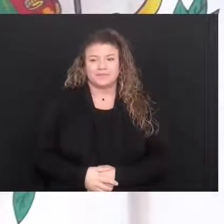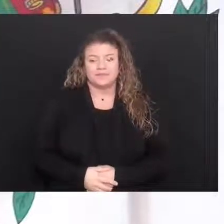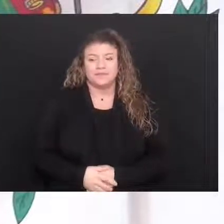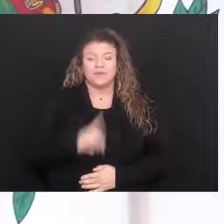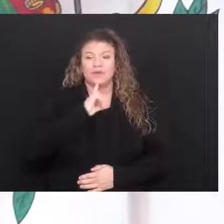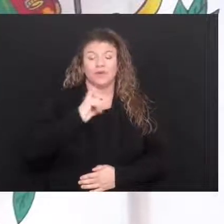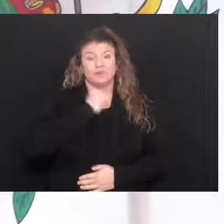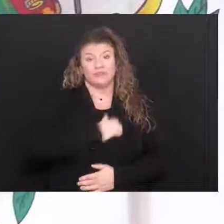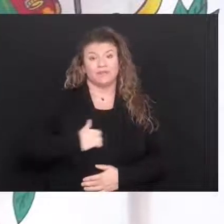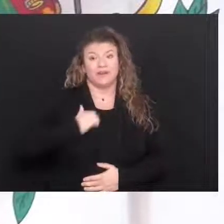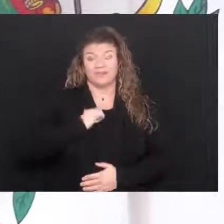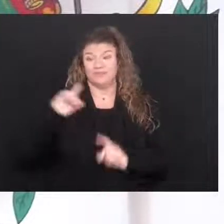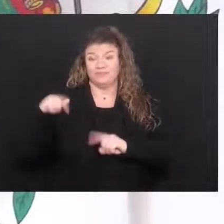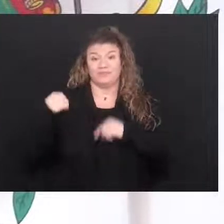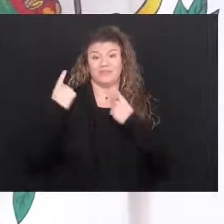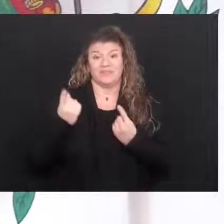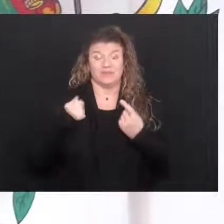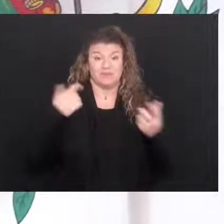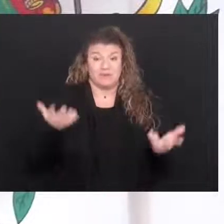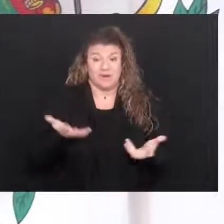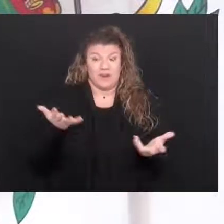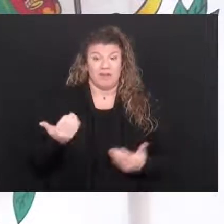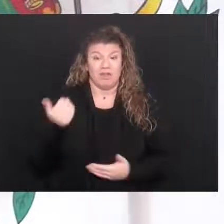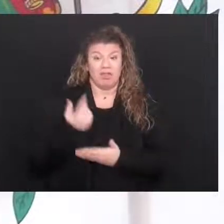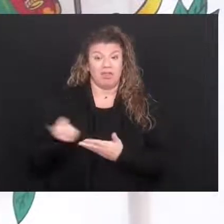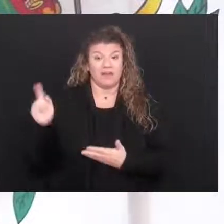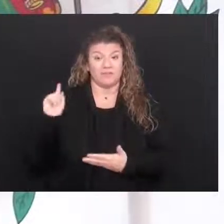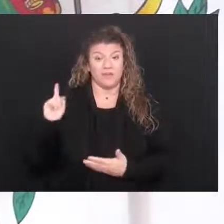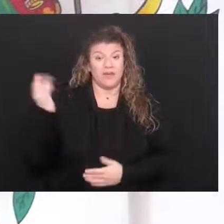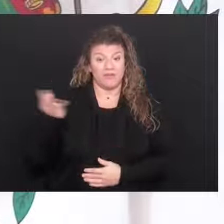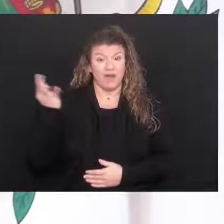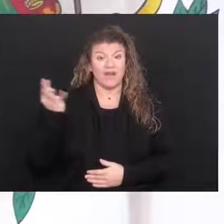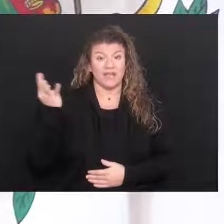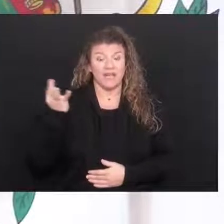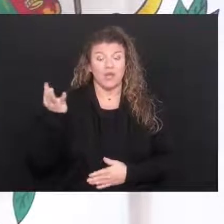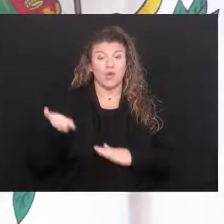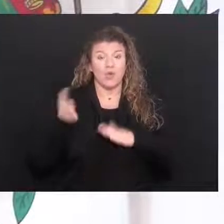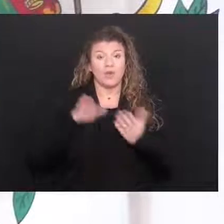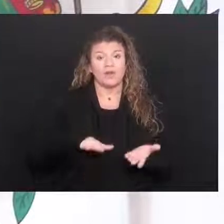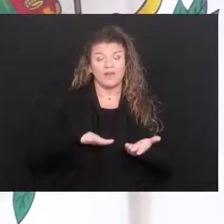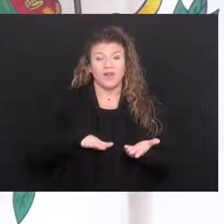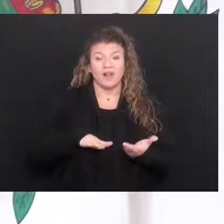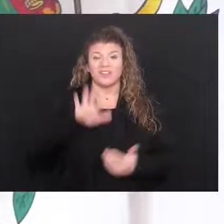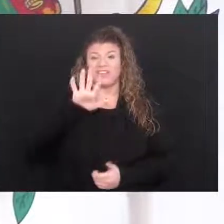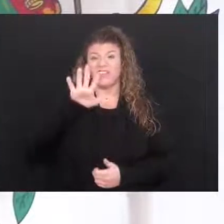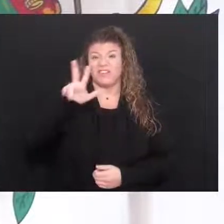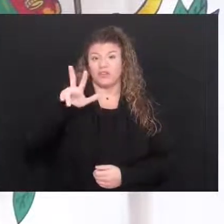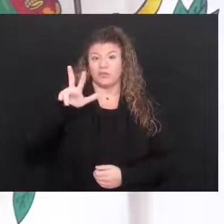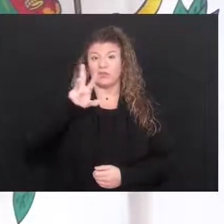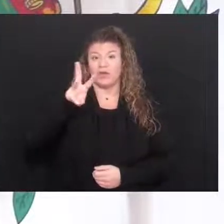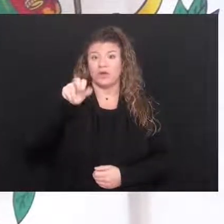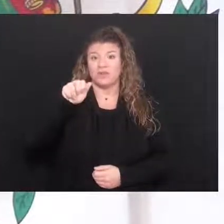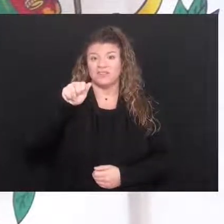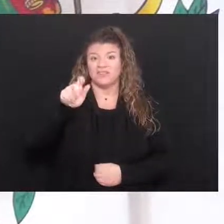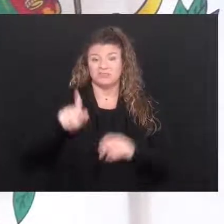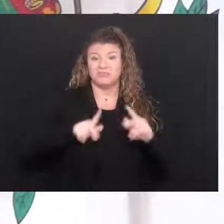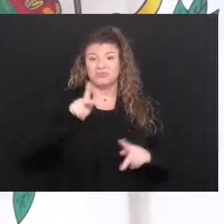Regretfully, since the last time we had our last briefing, which was last Friday, we've lost another 53 West